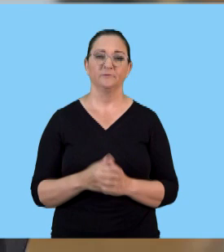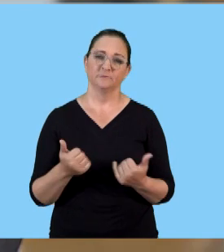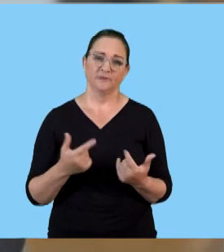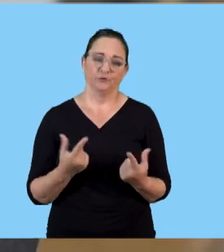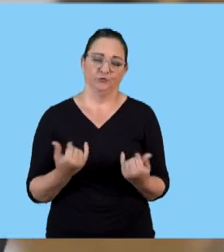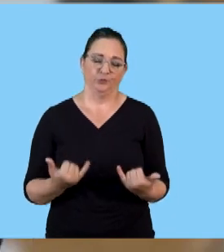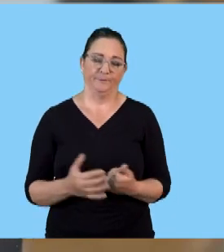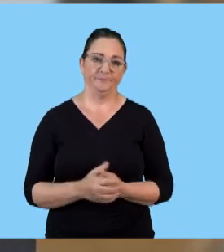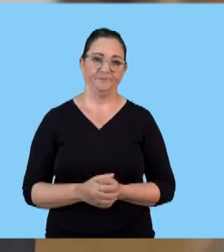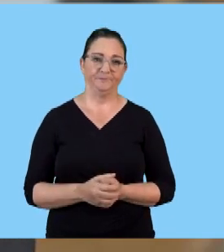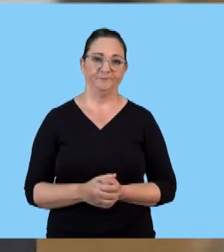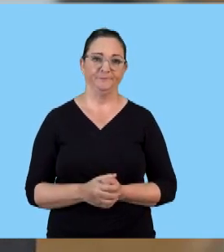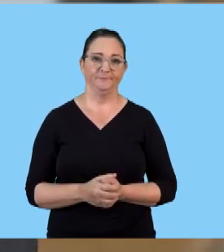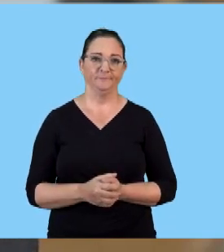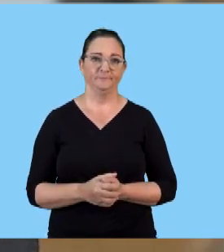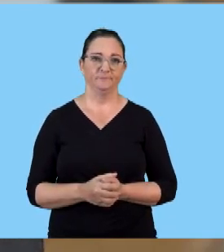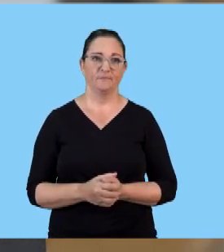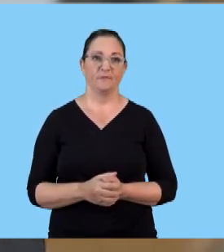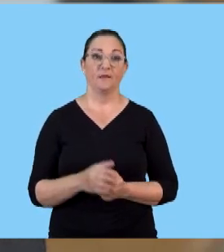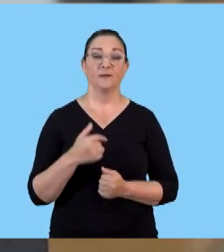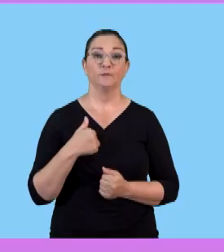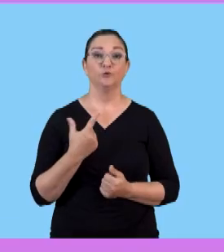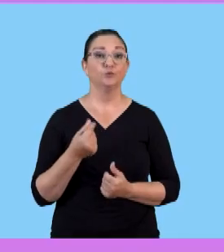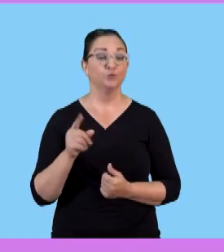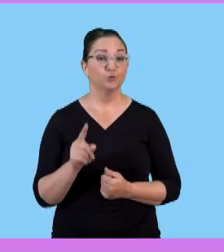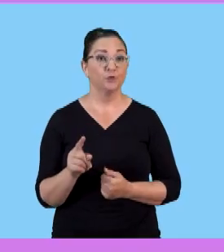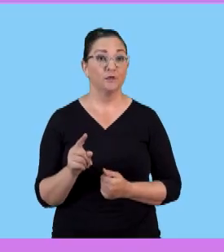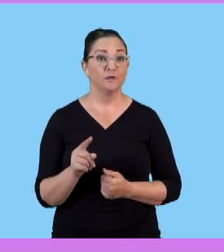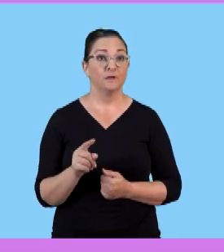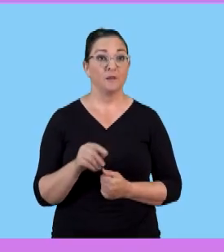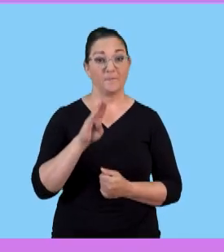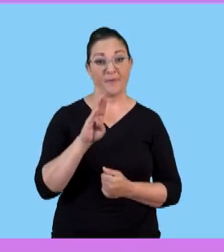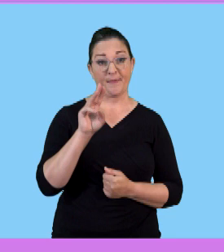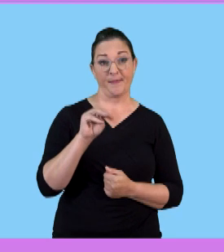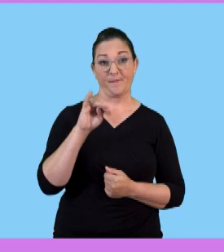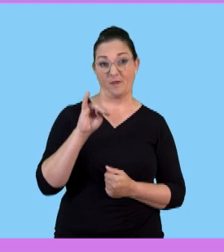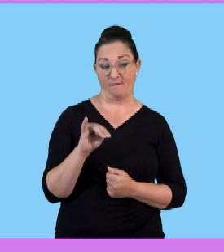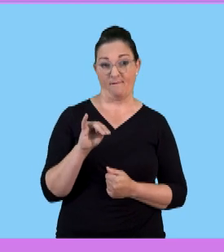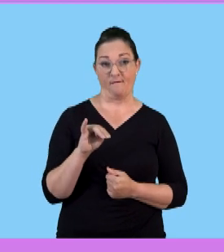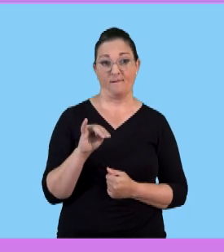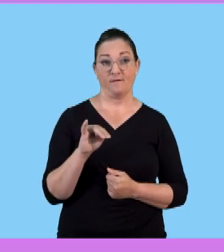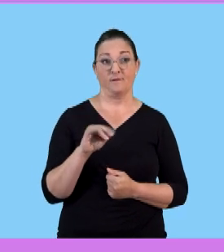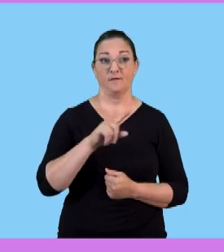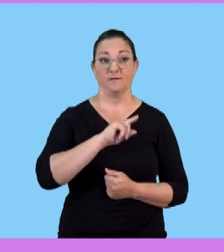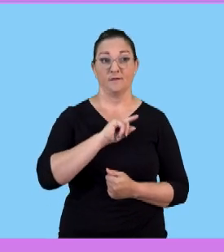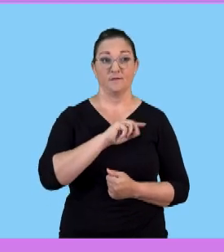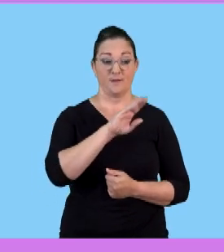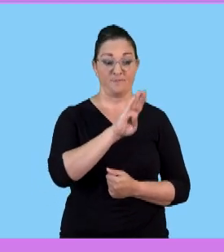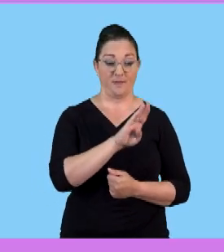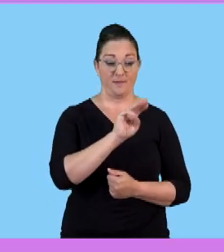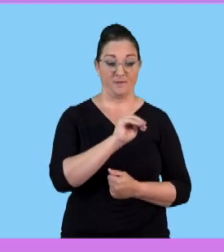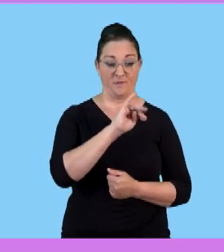that all into practice. So I must calculate his BMI. So I'll start by indicating